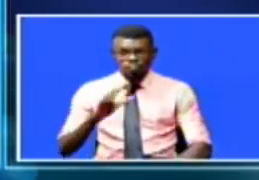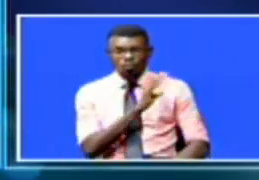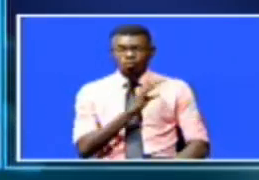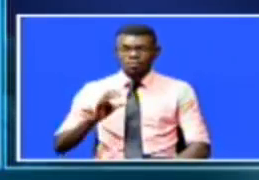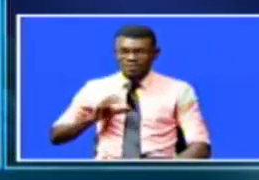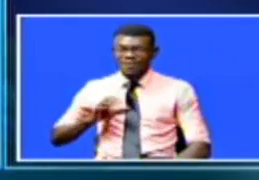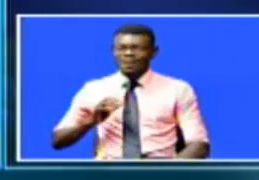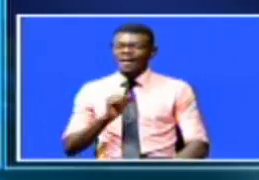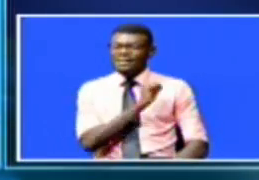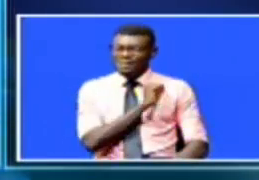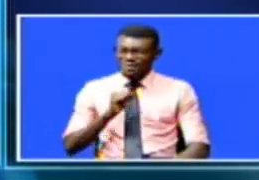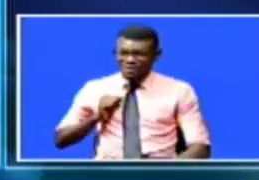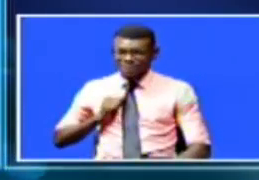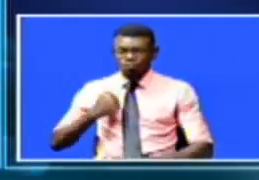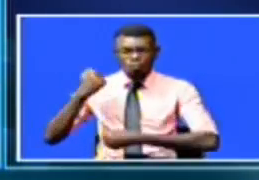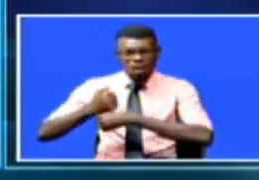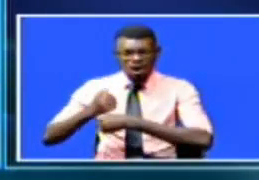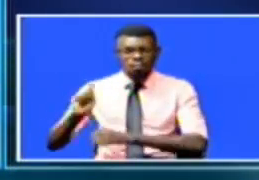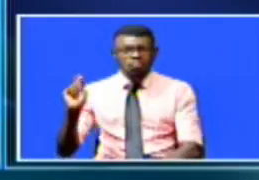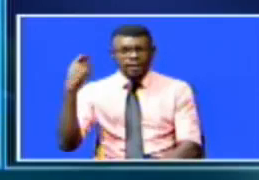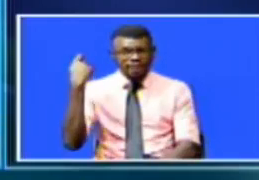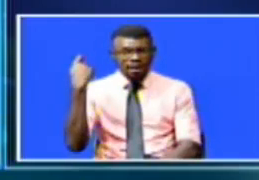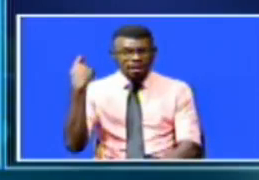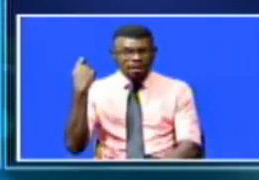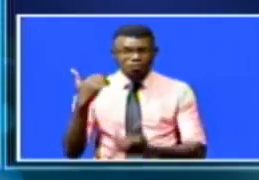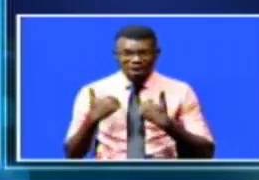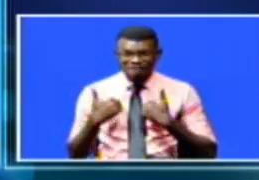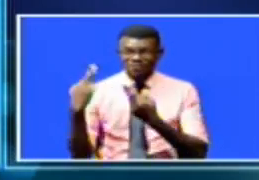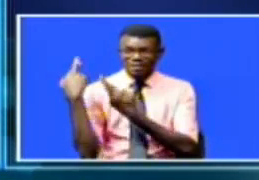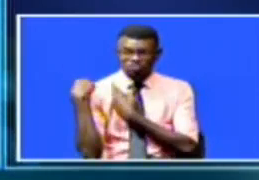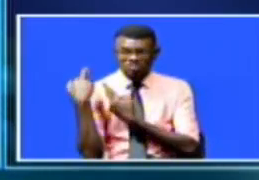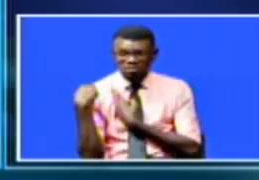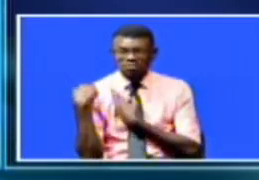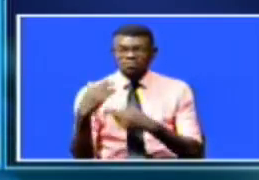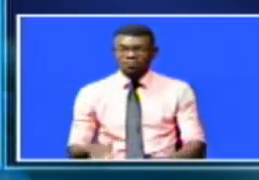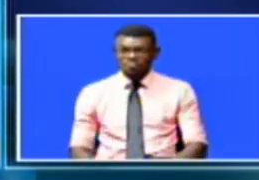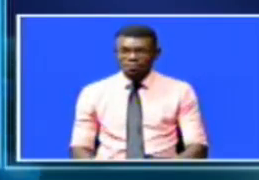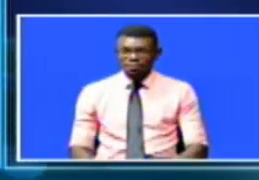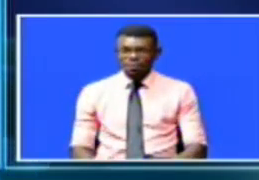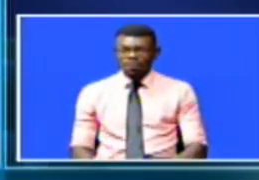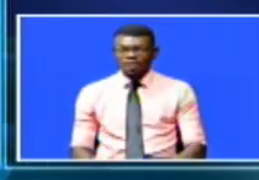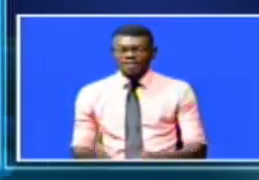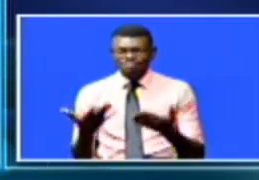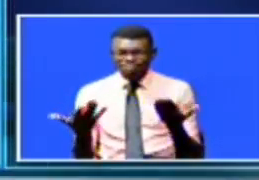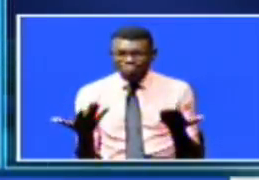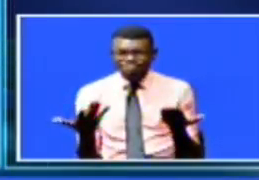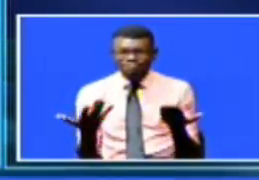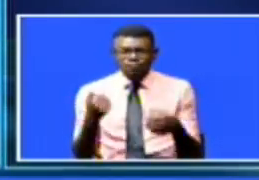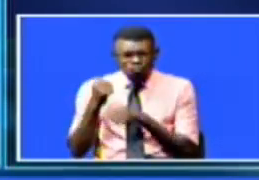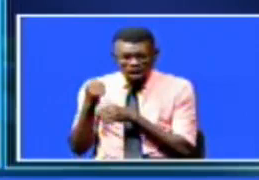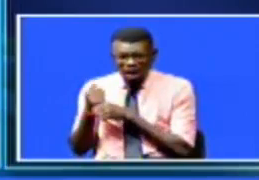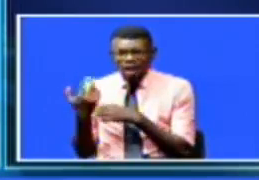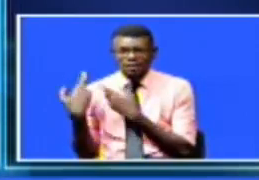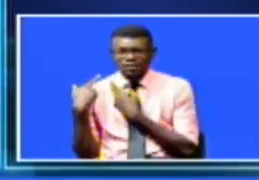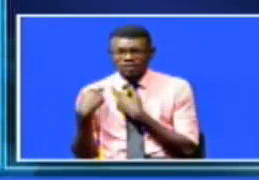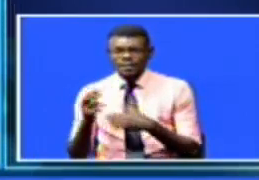the Senate of the Republic of Kenya, which is tasked with the mandate of ensuring a fiduciary responsibility, a fiduciary duty, okay. Checking